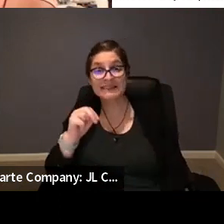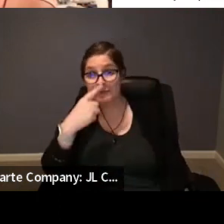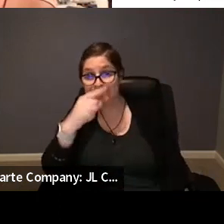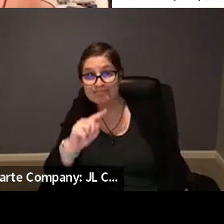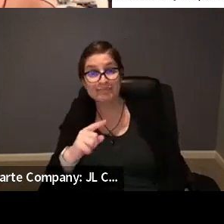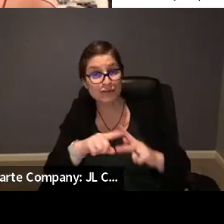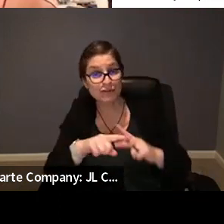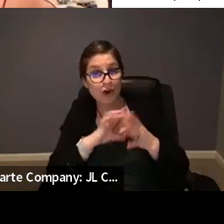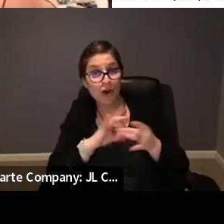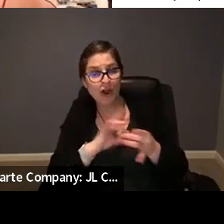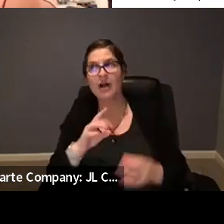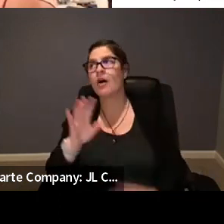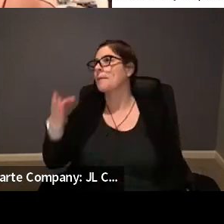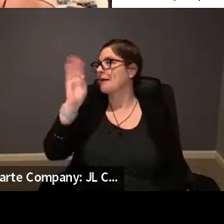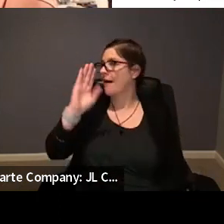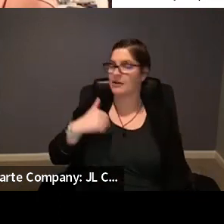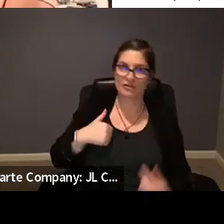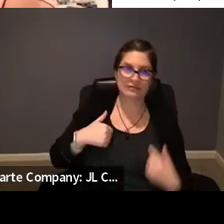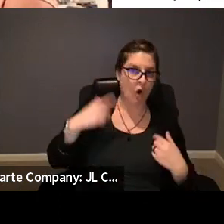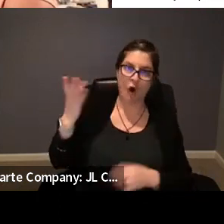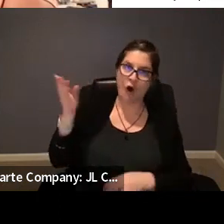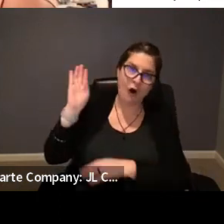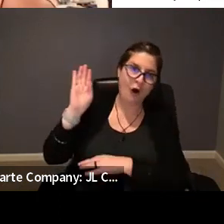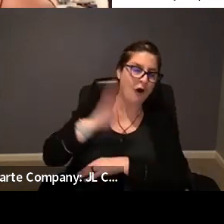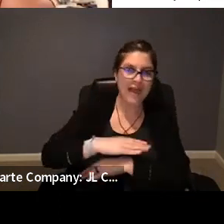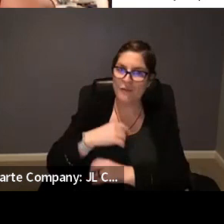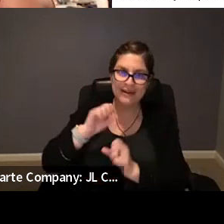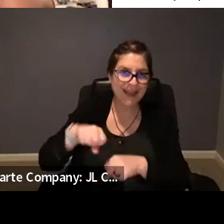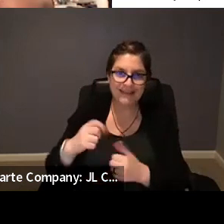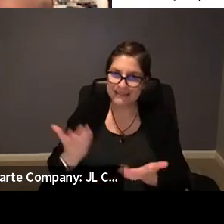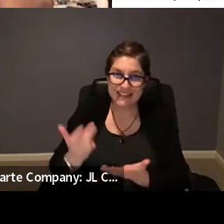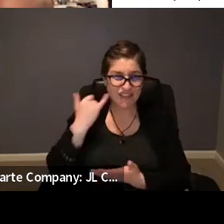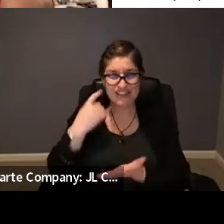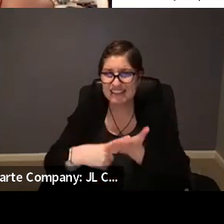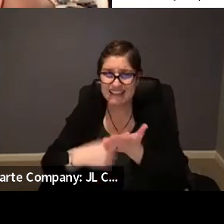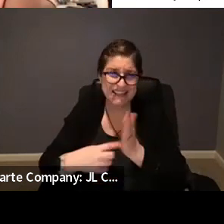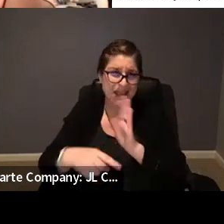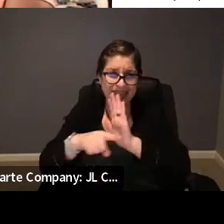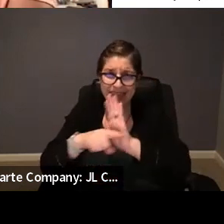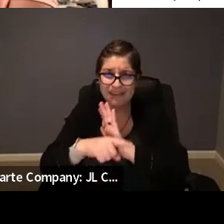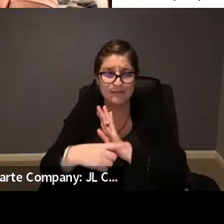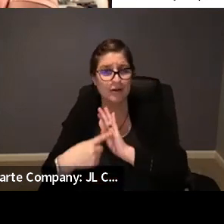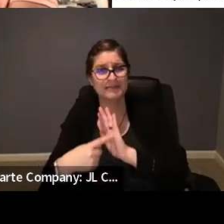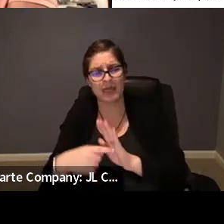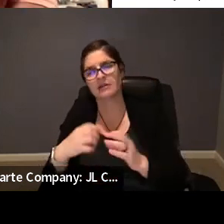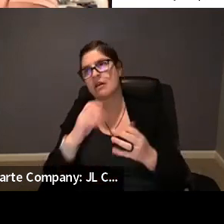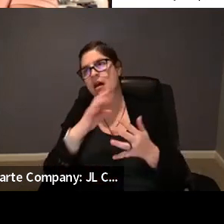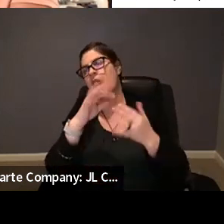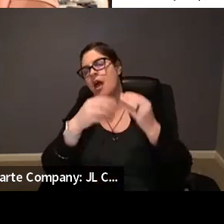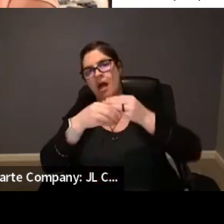Lydia, we could be here all day if we're talking about bad depictions of disability in media. There's so many to choose from. I